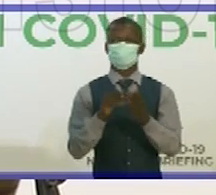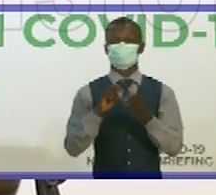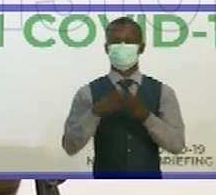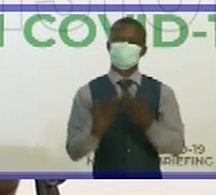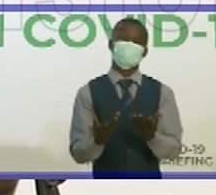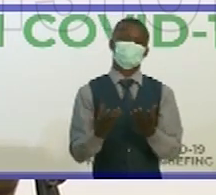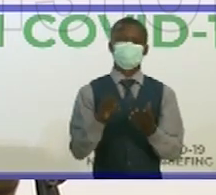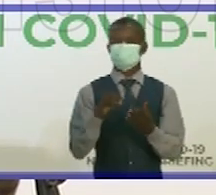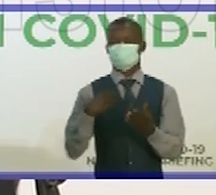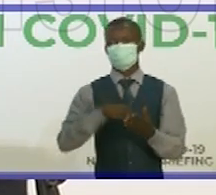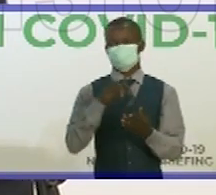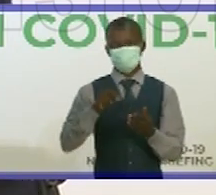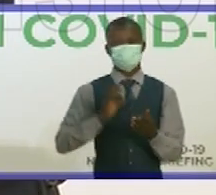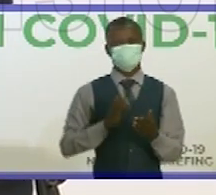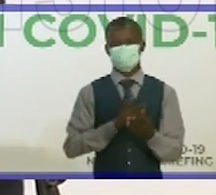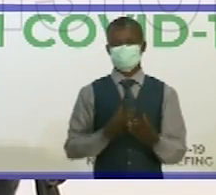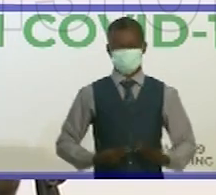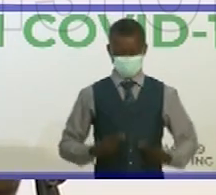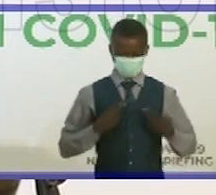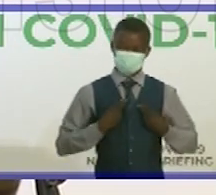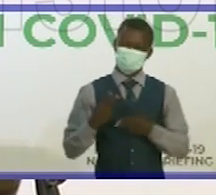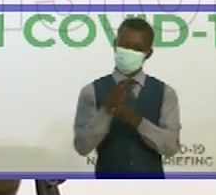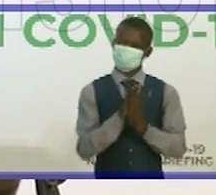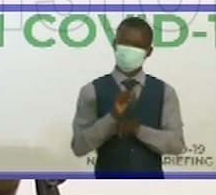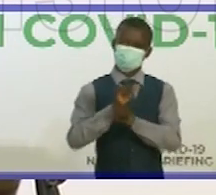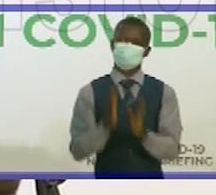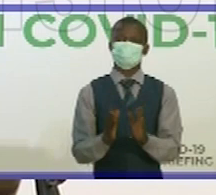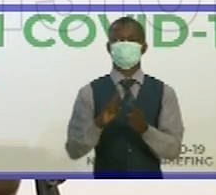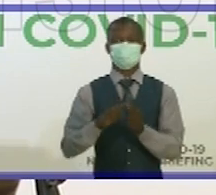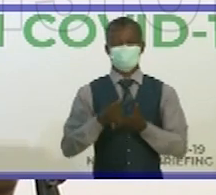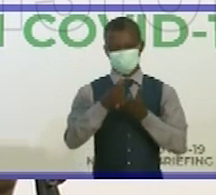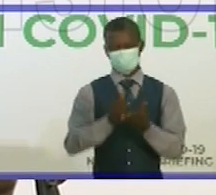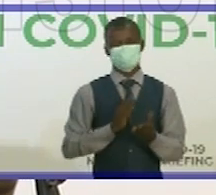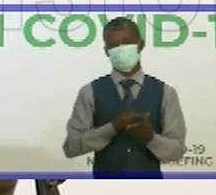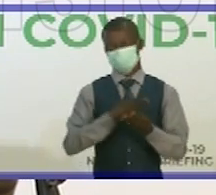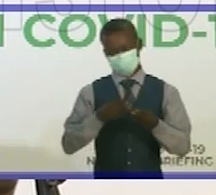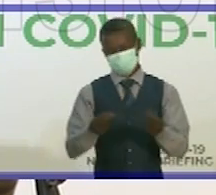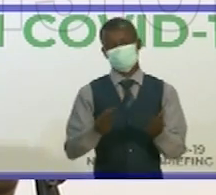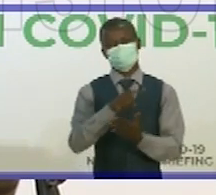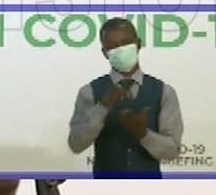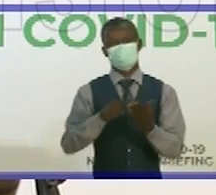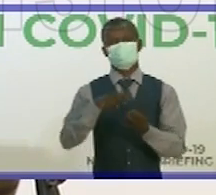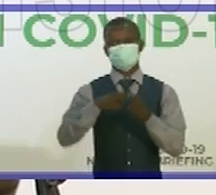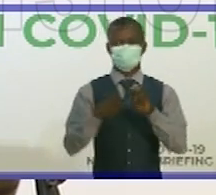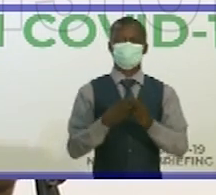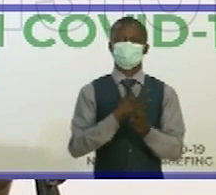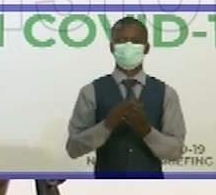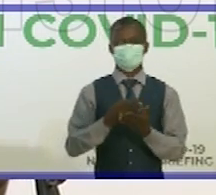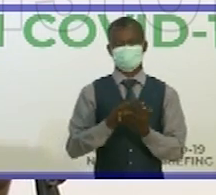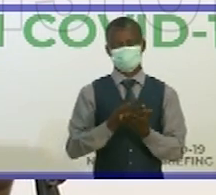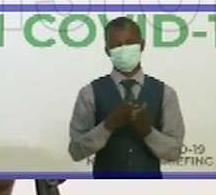worker in the country to help us engage with this problem. And maybe together we can find a way around